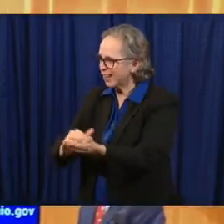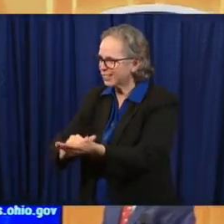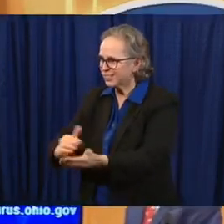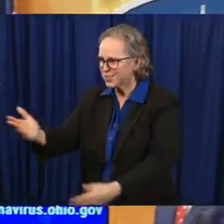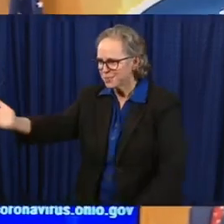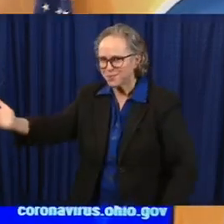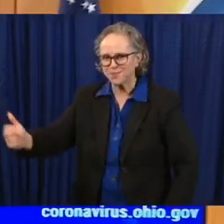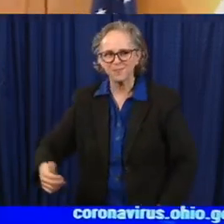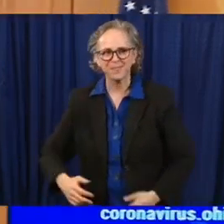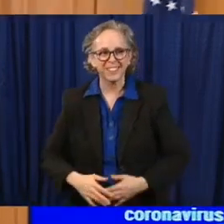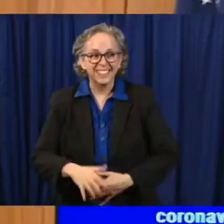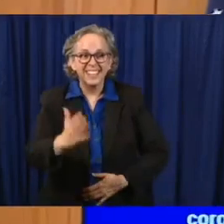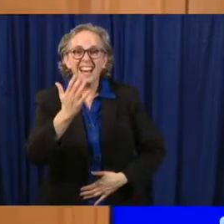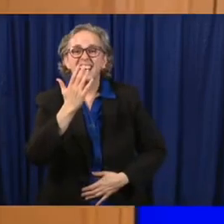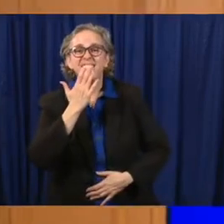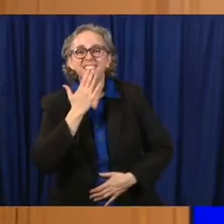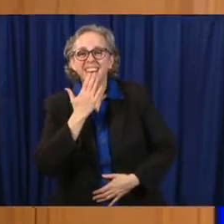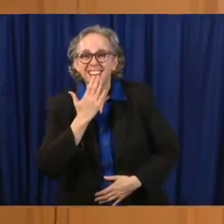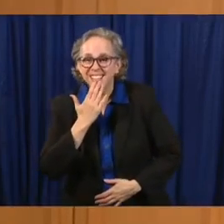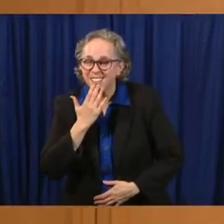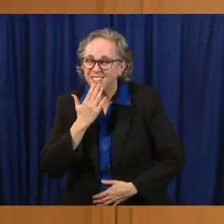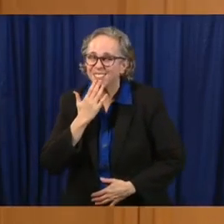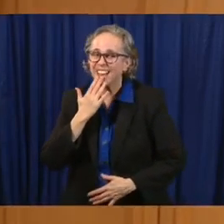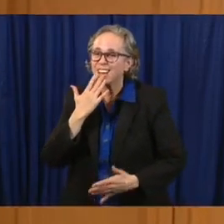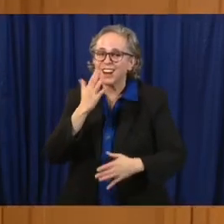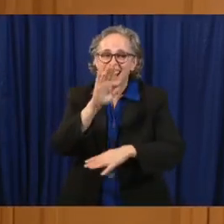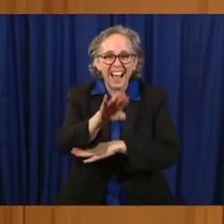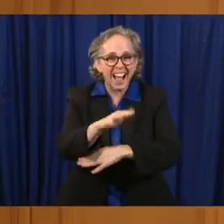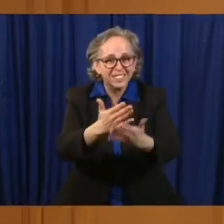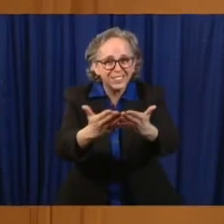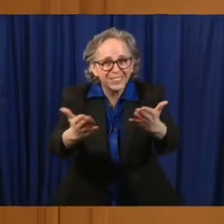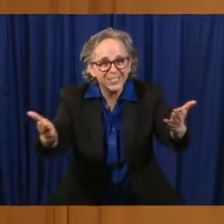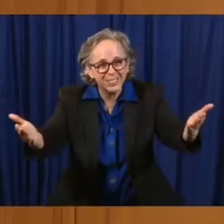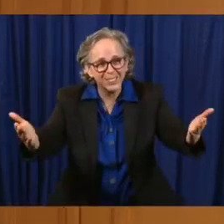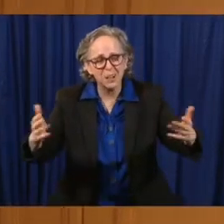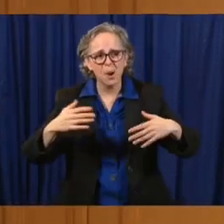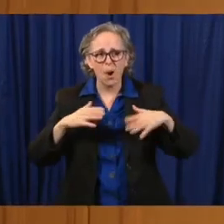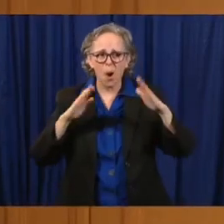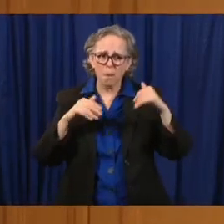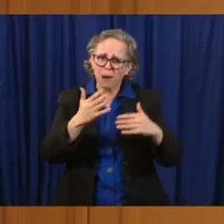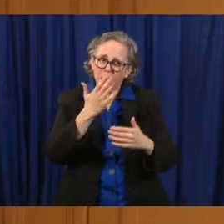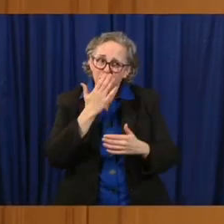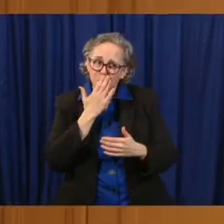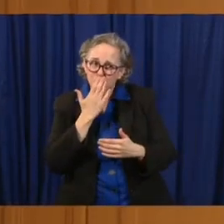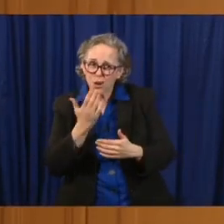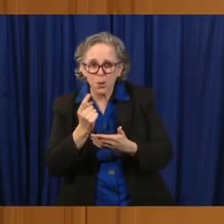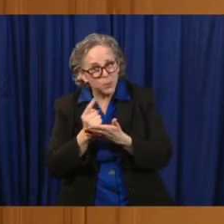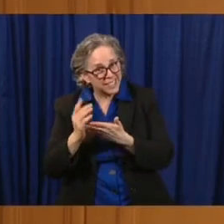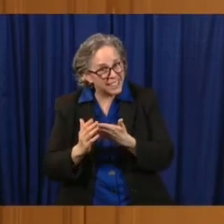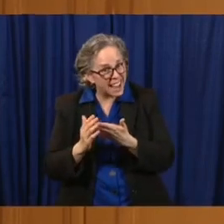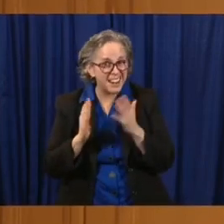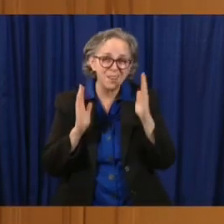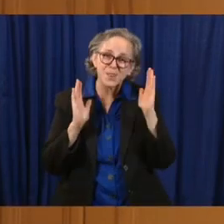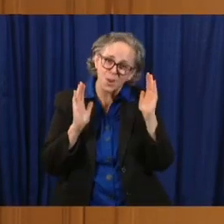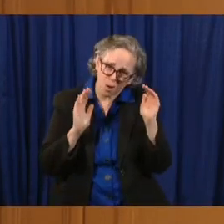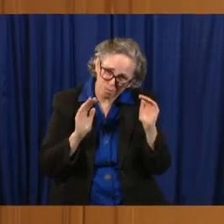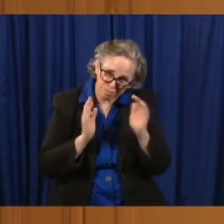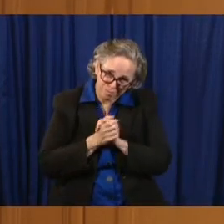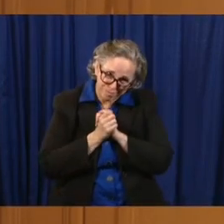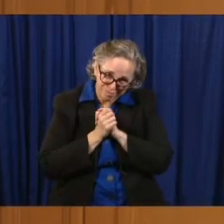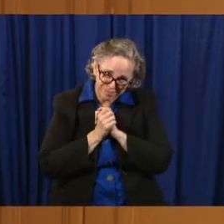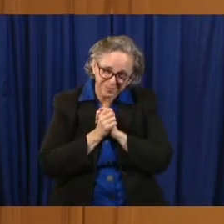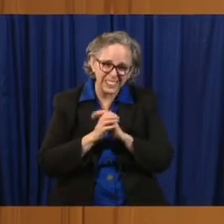Thank you, Governor. Good afternoon, everyone. Hope you had a good weekend. Let's get started on our